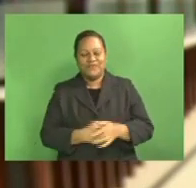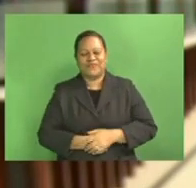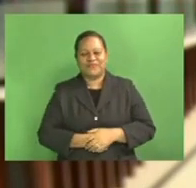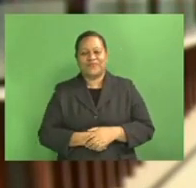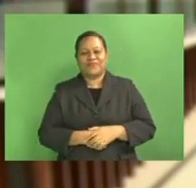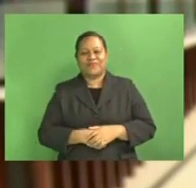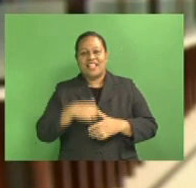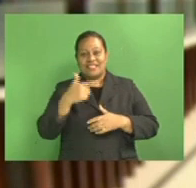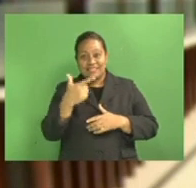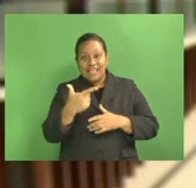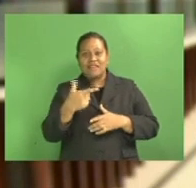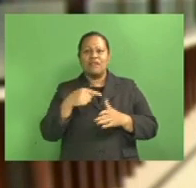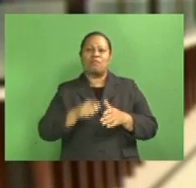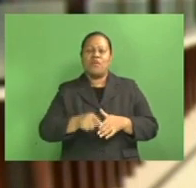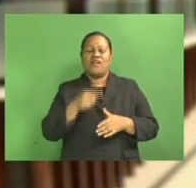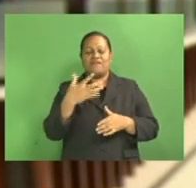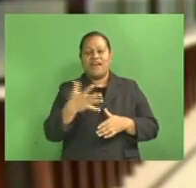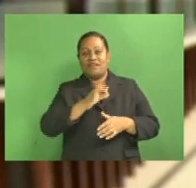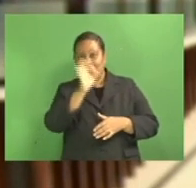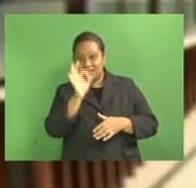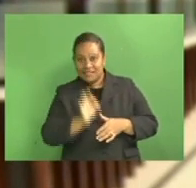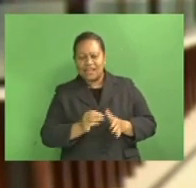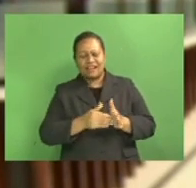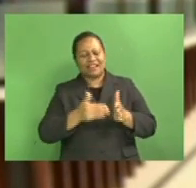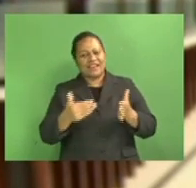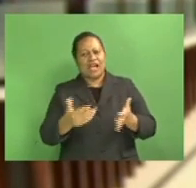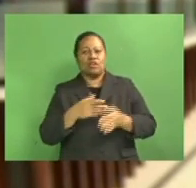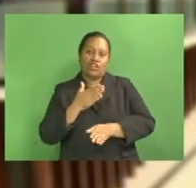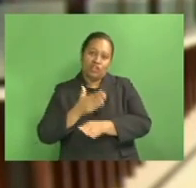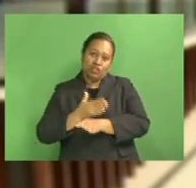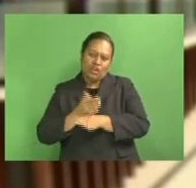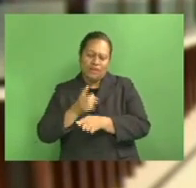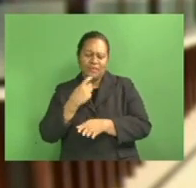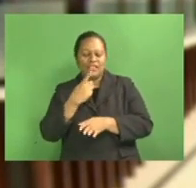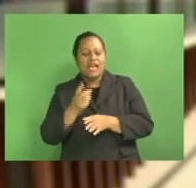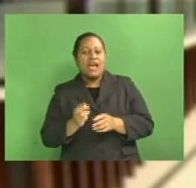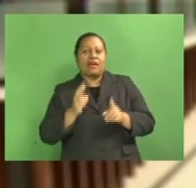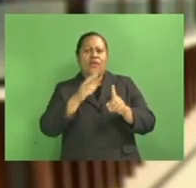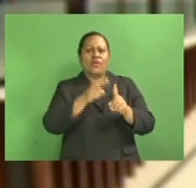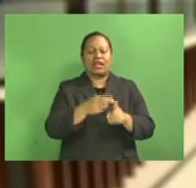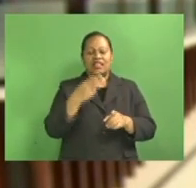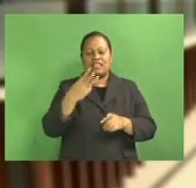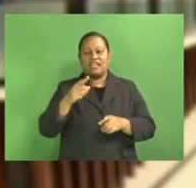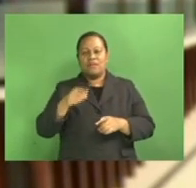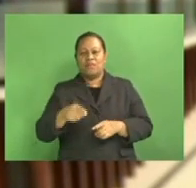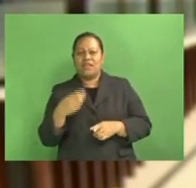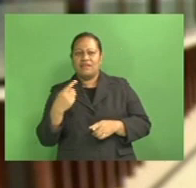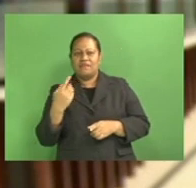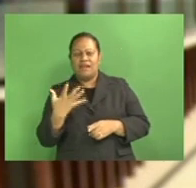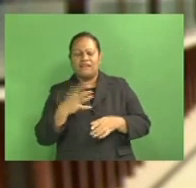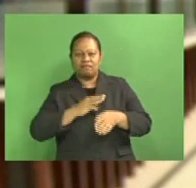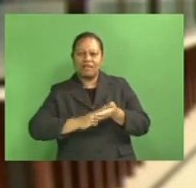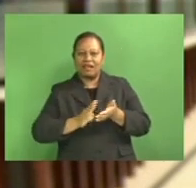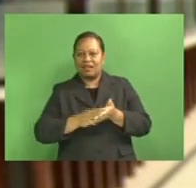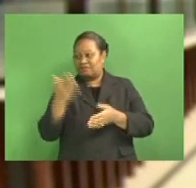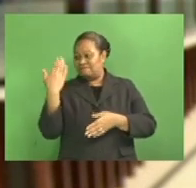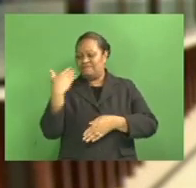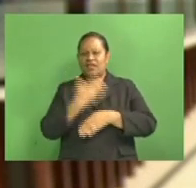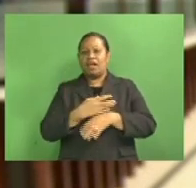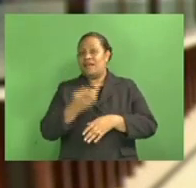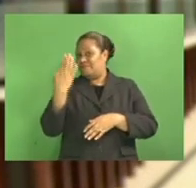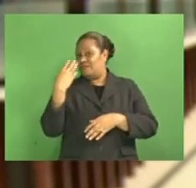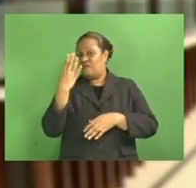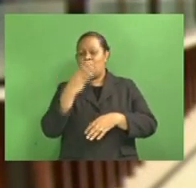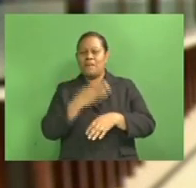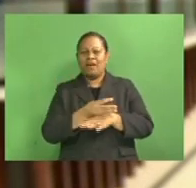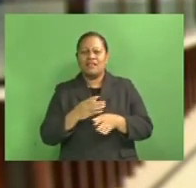by 7.5%. However, their initial jobless claims reached 1.3 million last week. Over the past 4 months, more